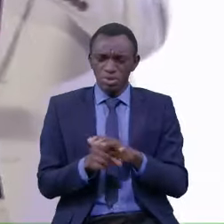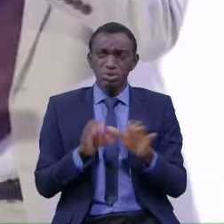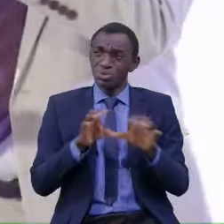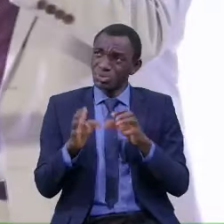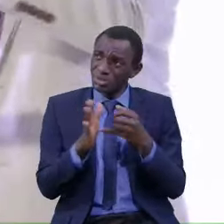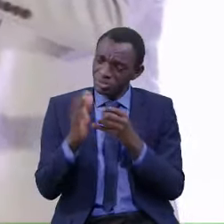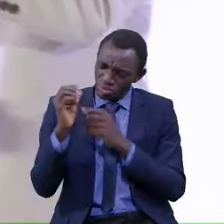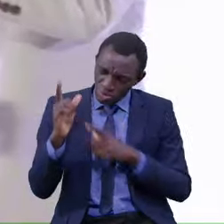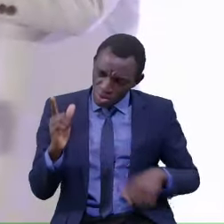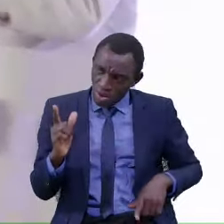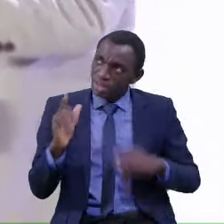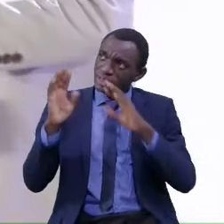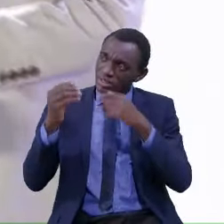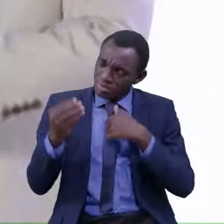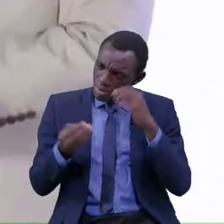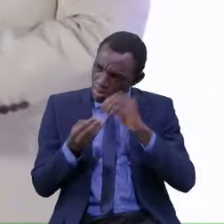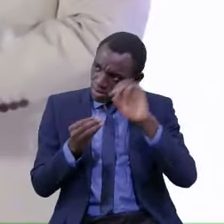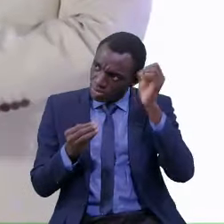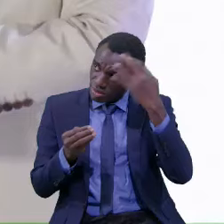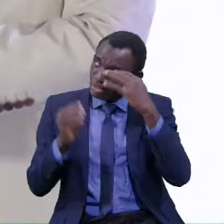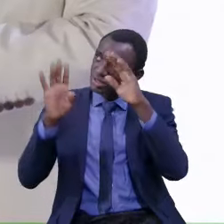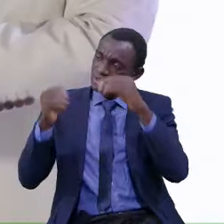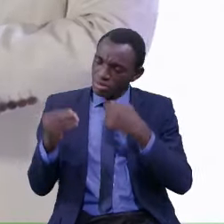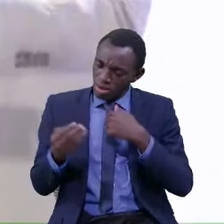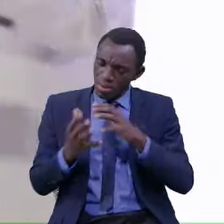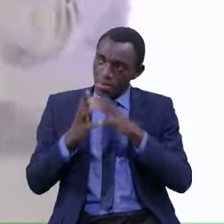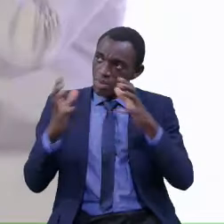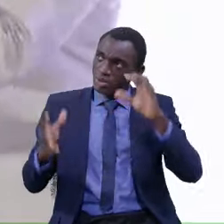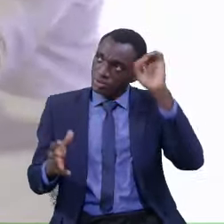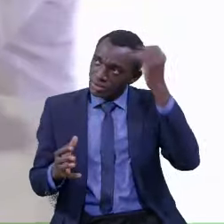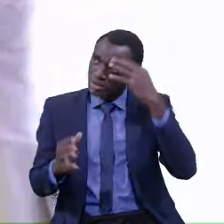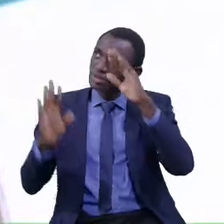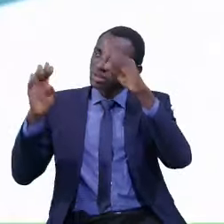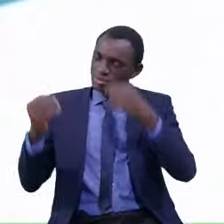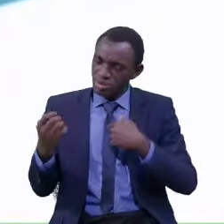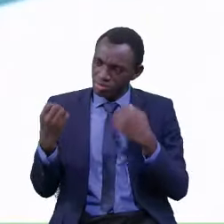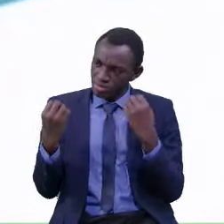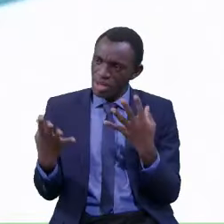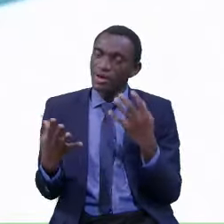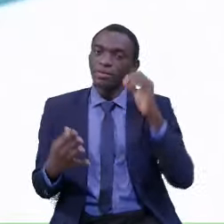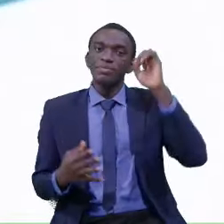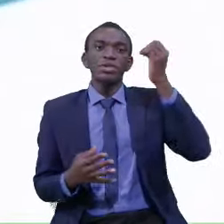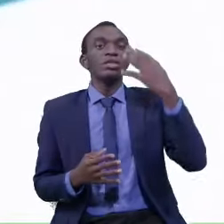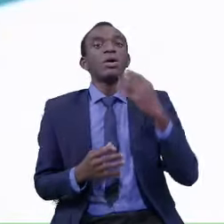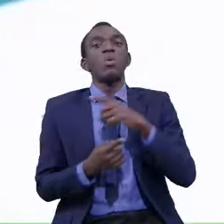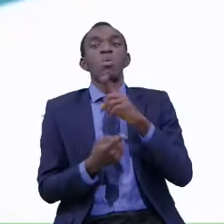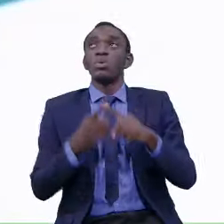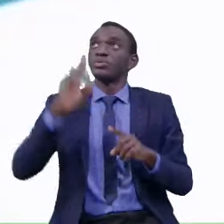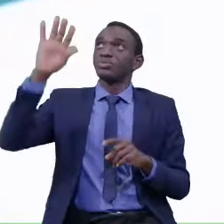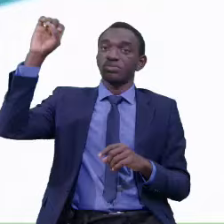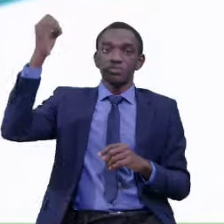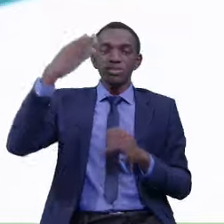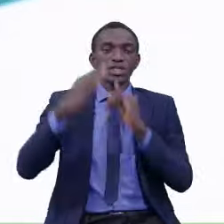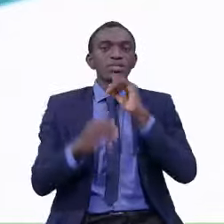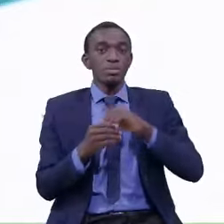and give me much grace and give me manifold grace. When your grace is my life, Lord, I will not fail.